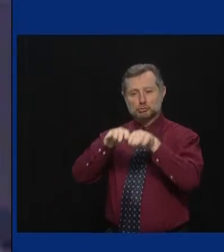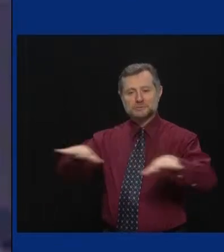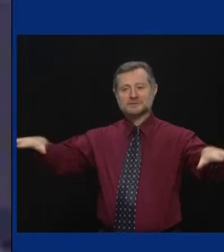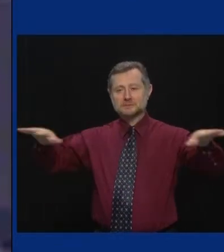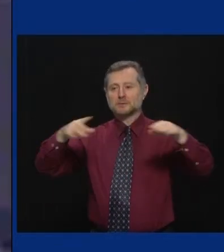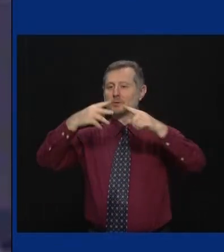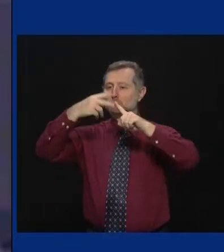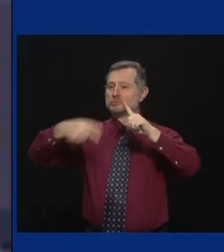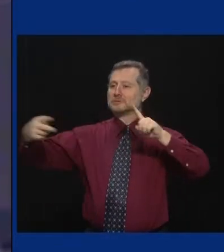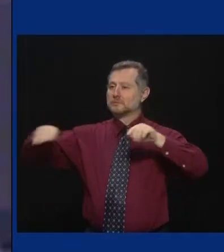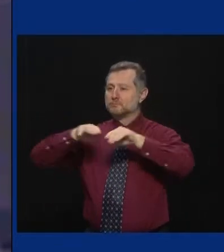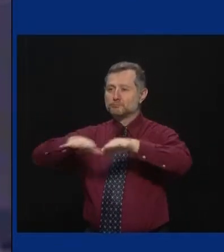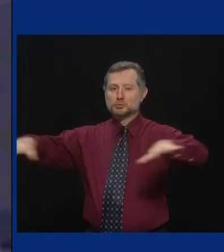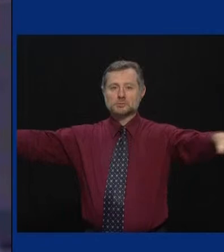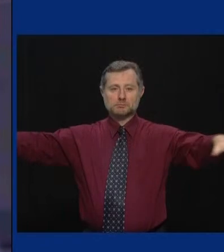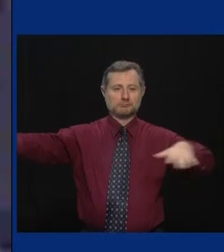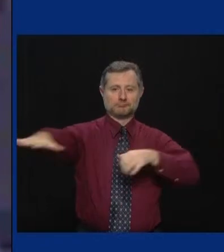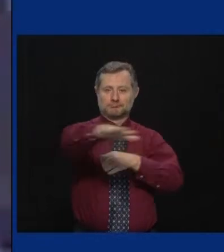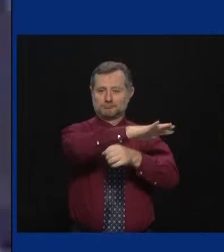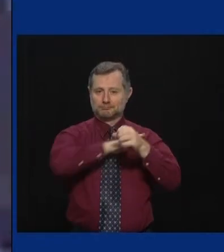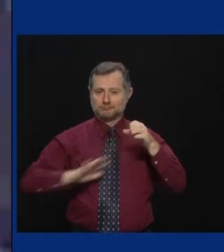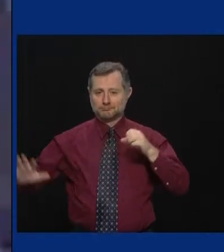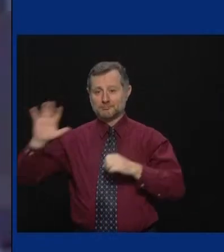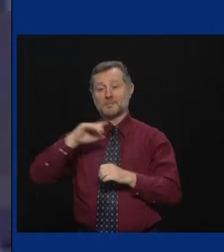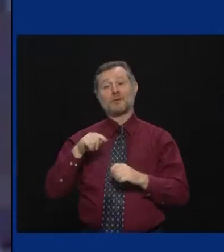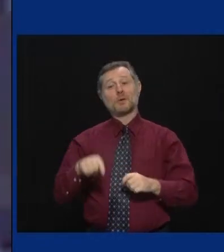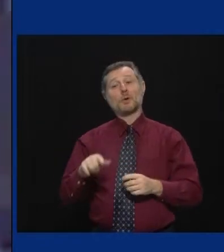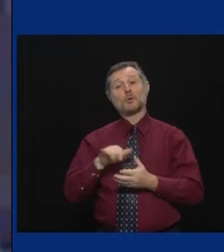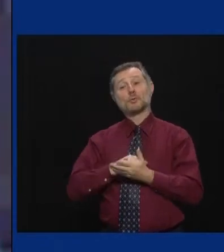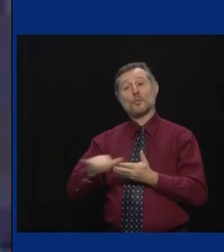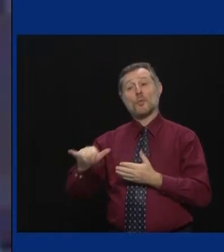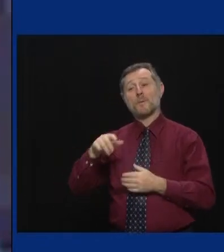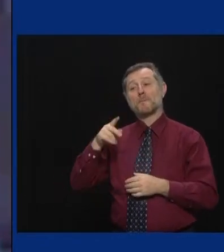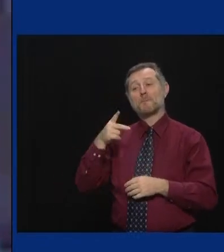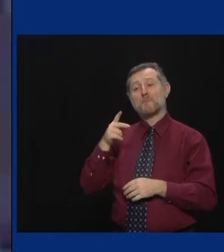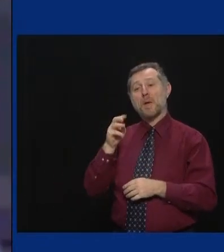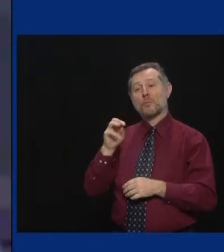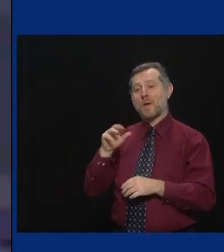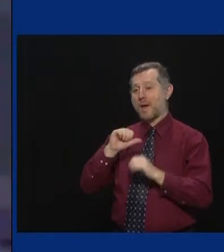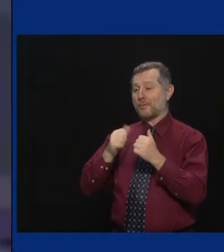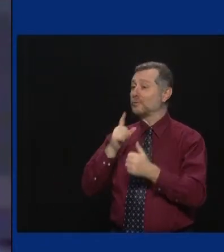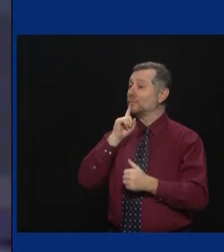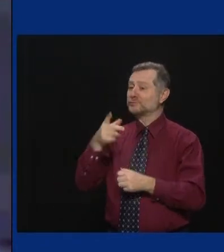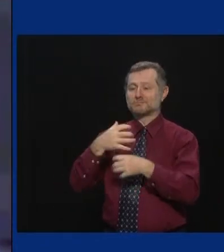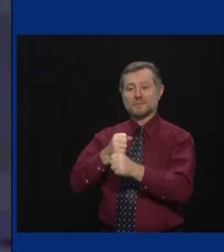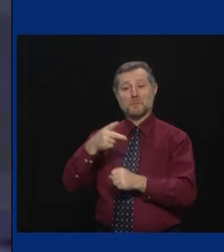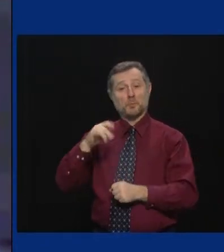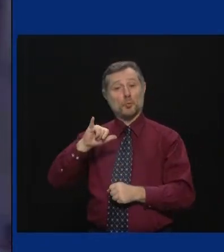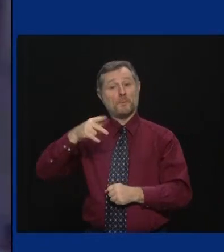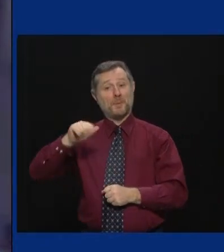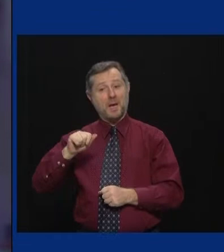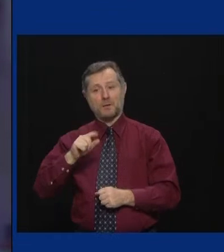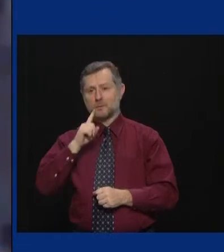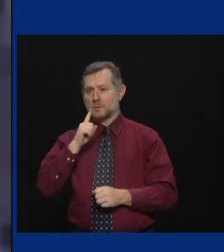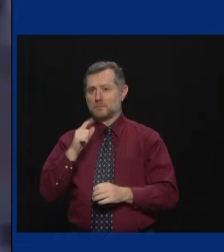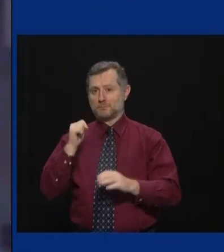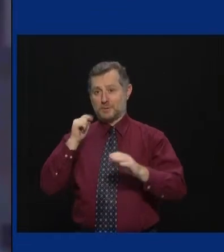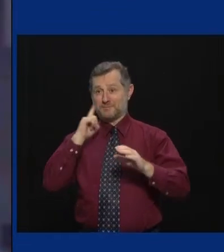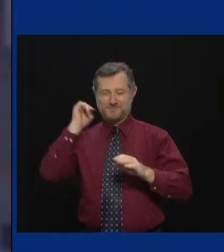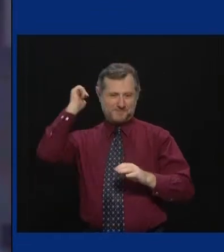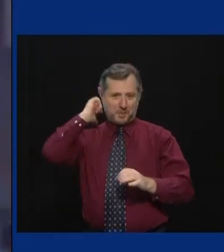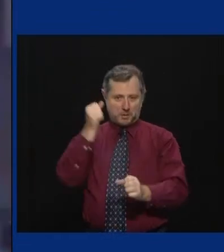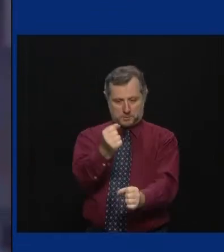NYPA as the backbone and the shock absorber of the power system of our state.